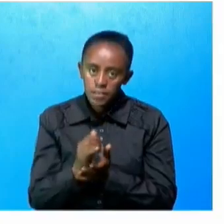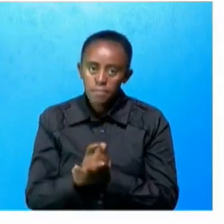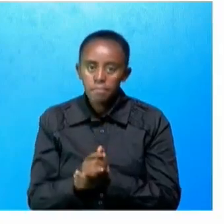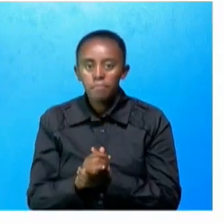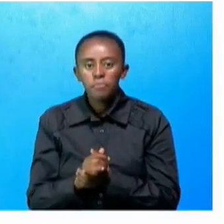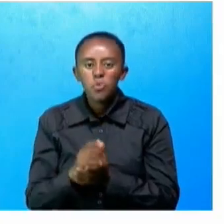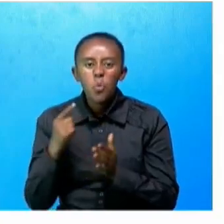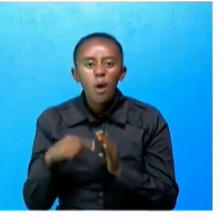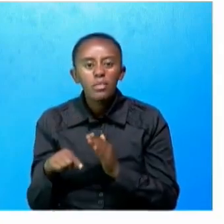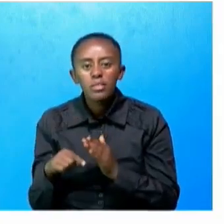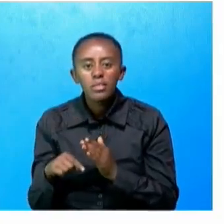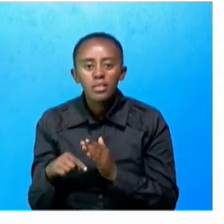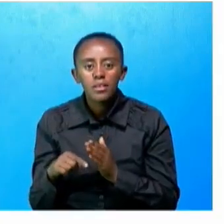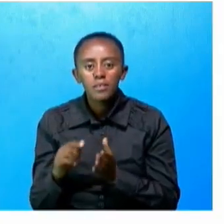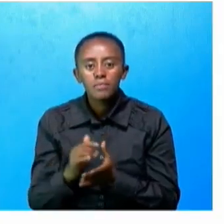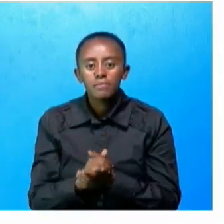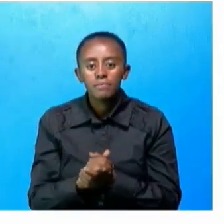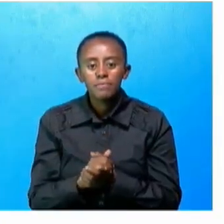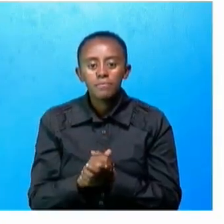what?